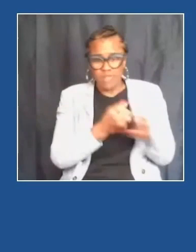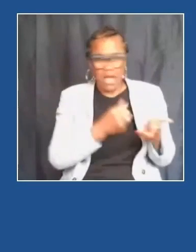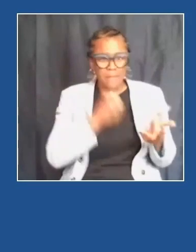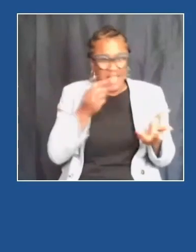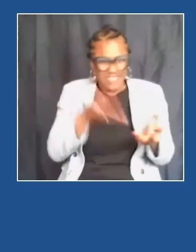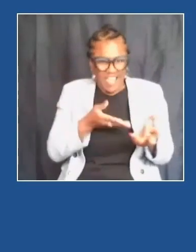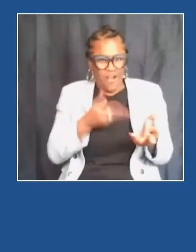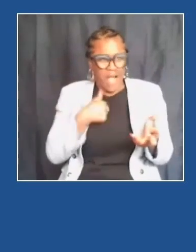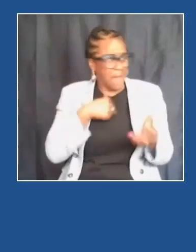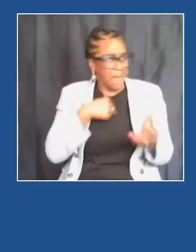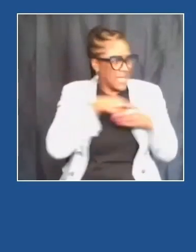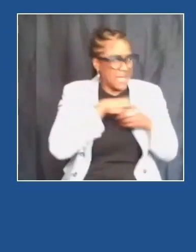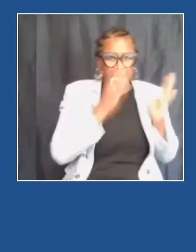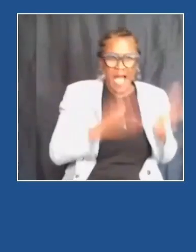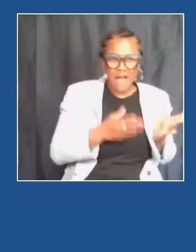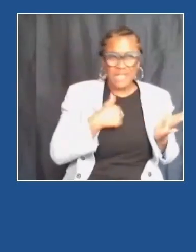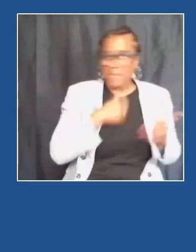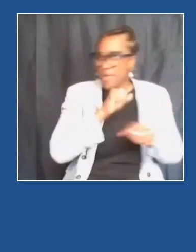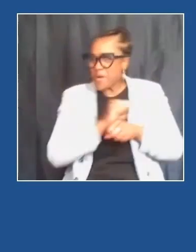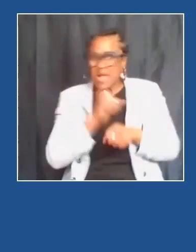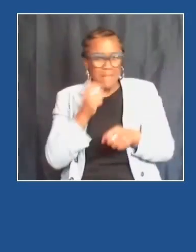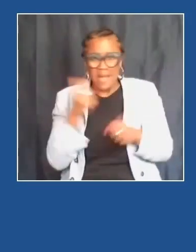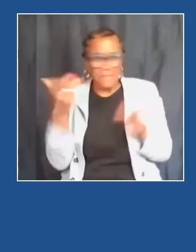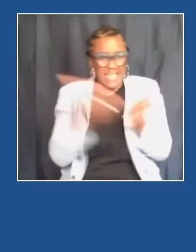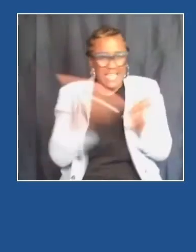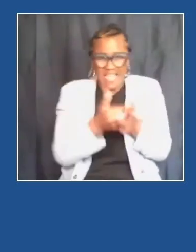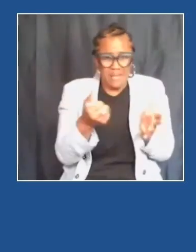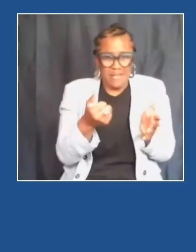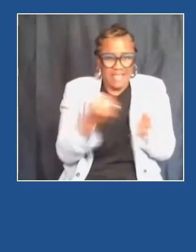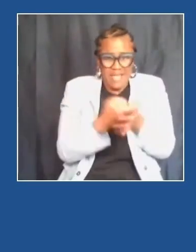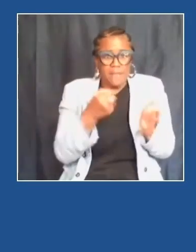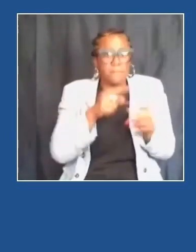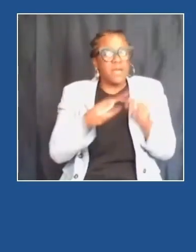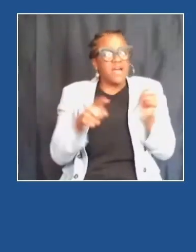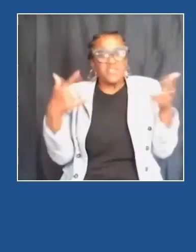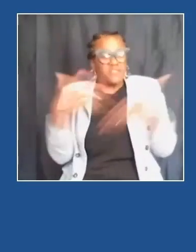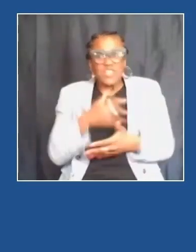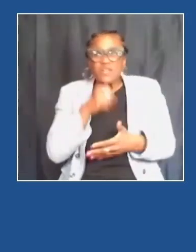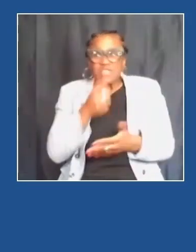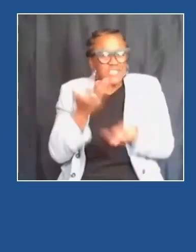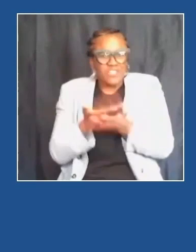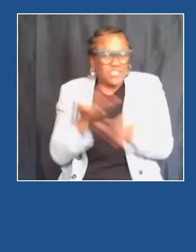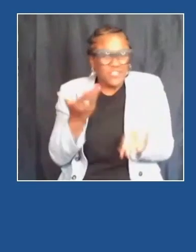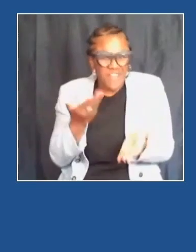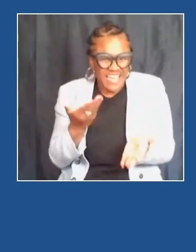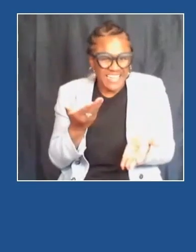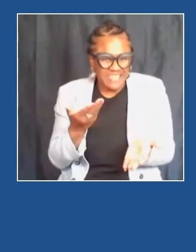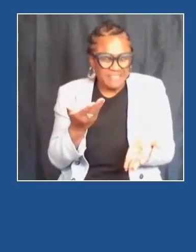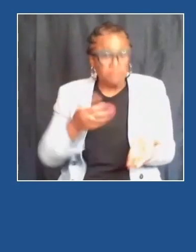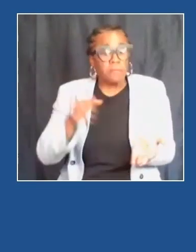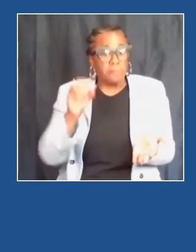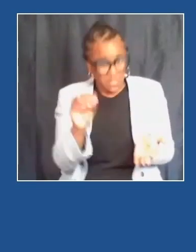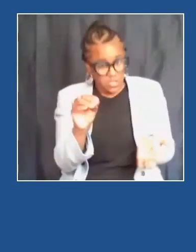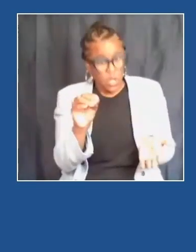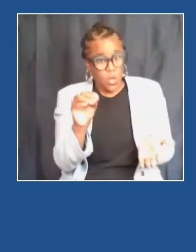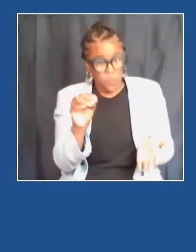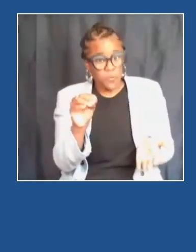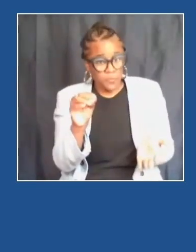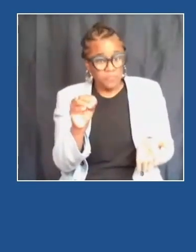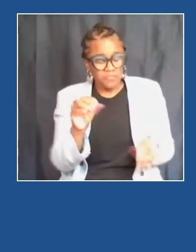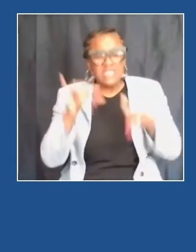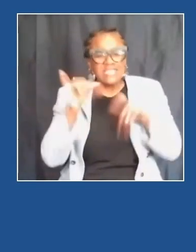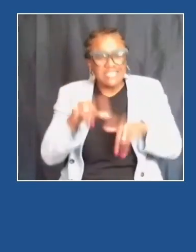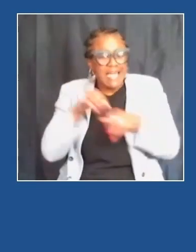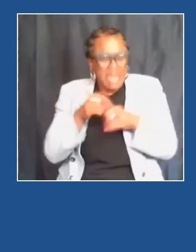or I'm at work, and I'm not being hit by a car right now. Fear is not justified right now. So staying